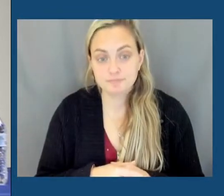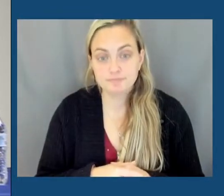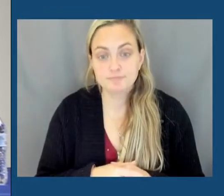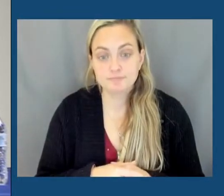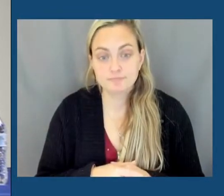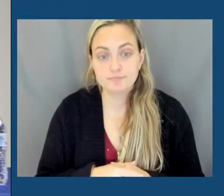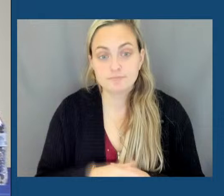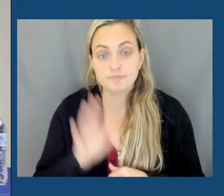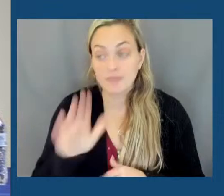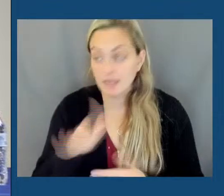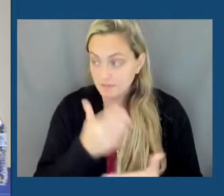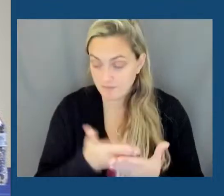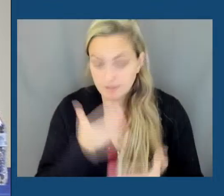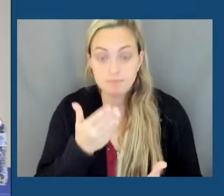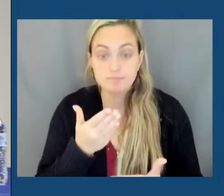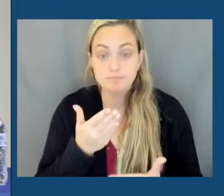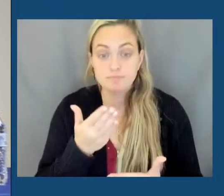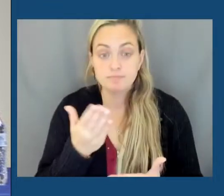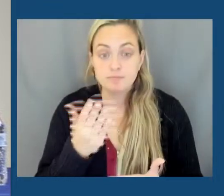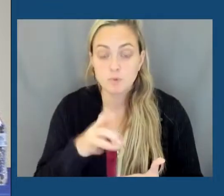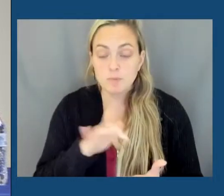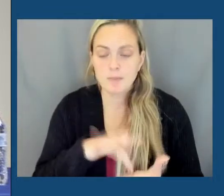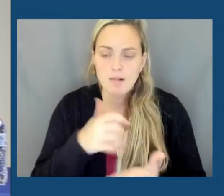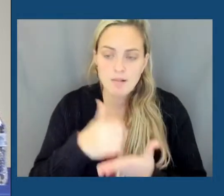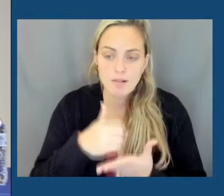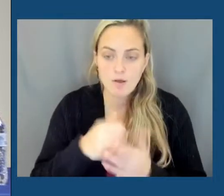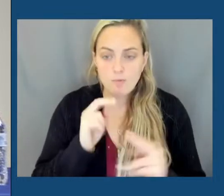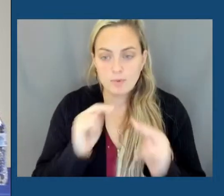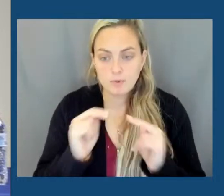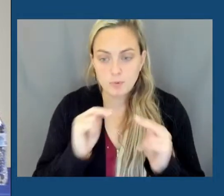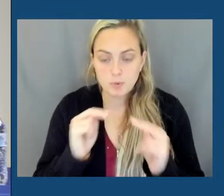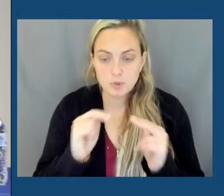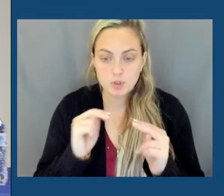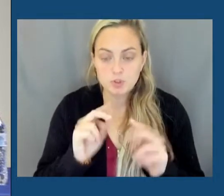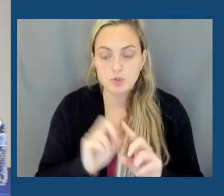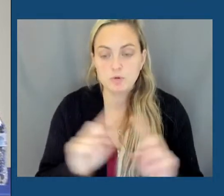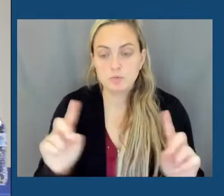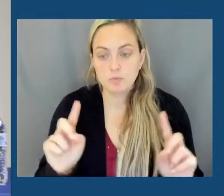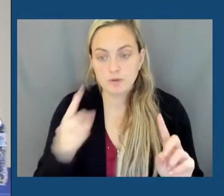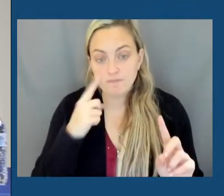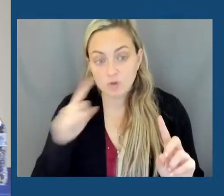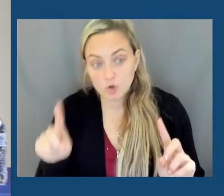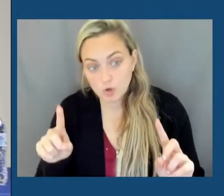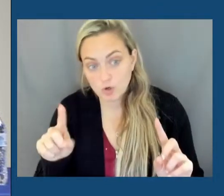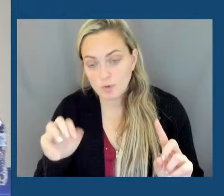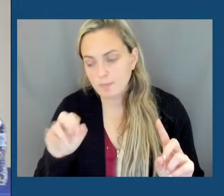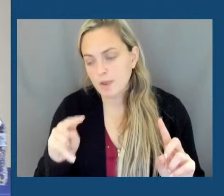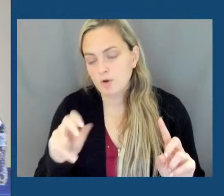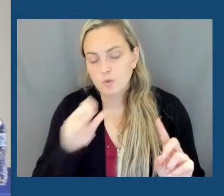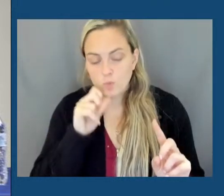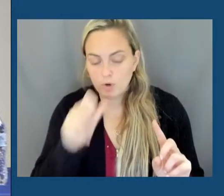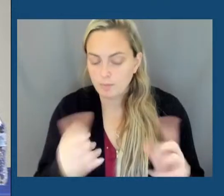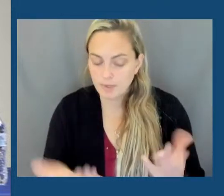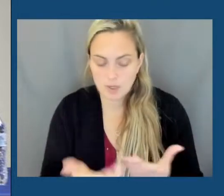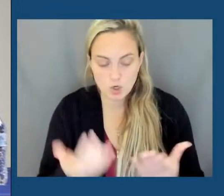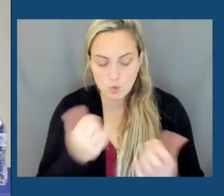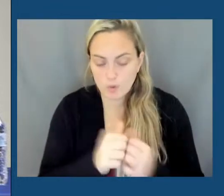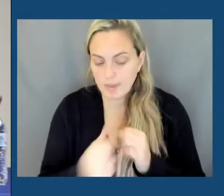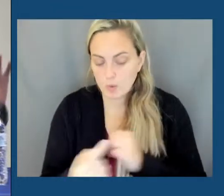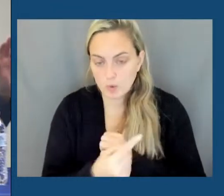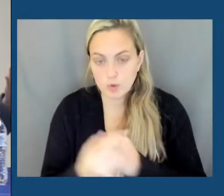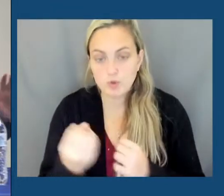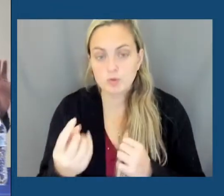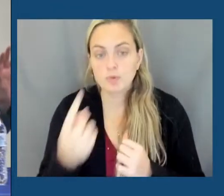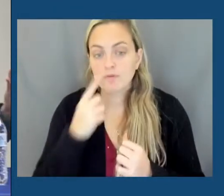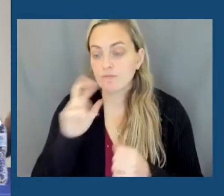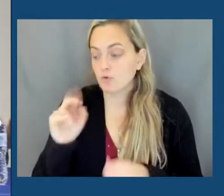That's a fact. I was in the middle of helping the negotiation, but for her, Micron wouldn't be here, and but for